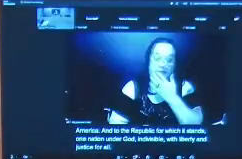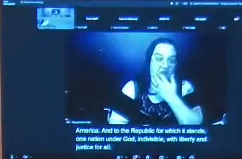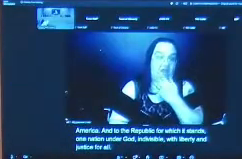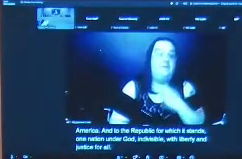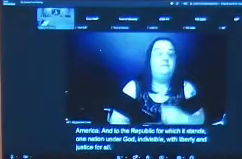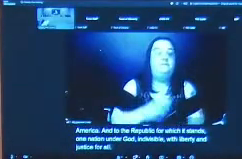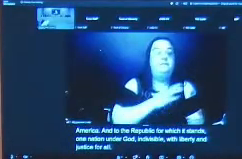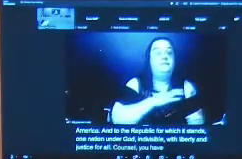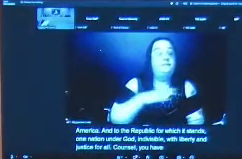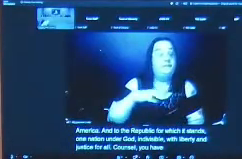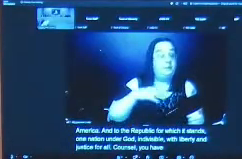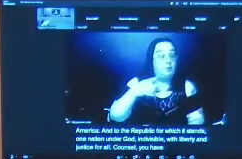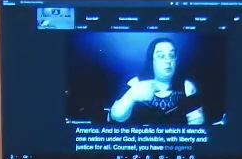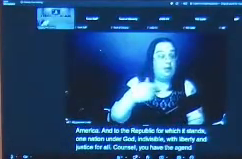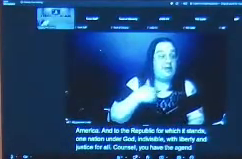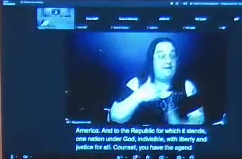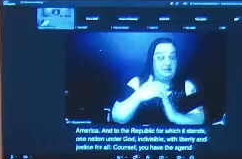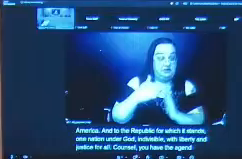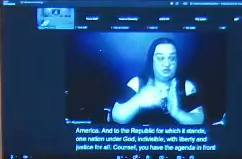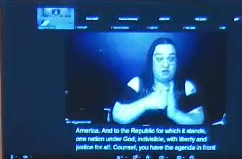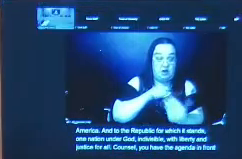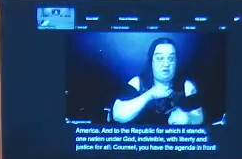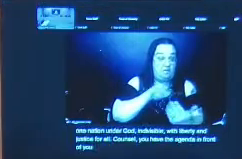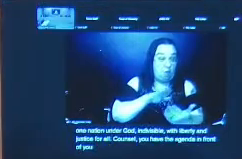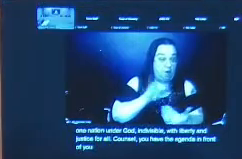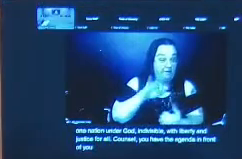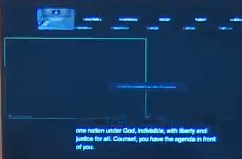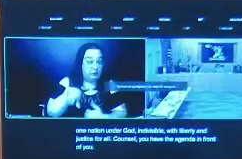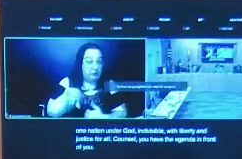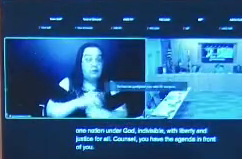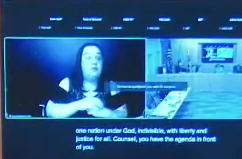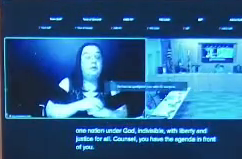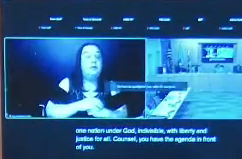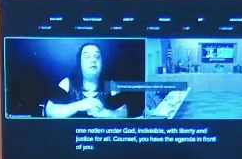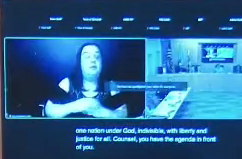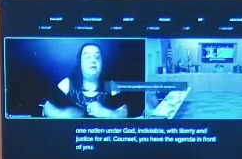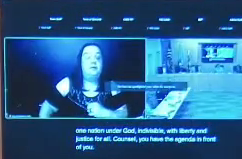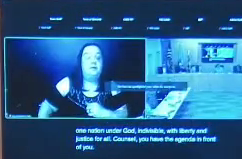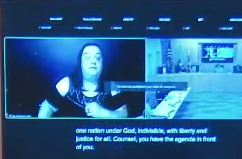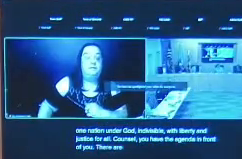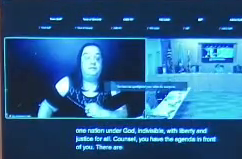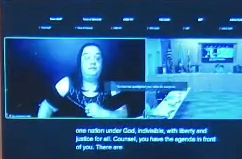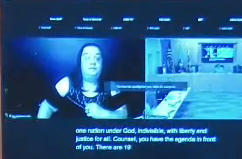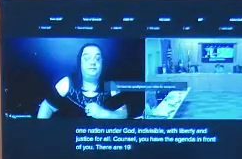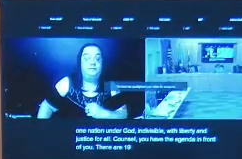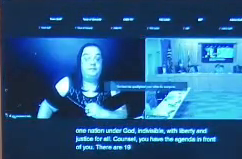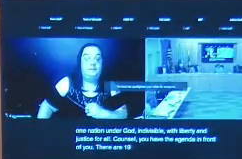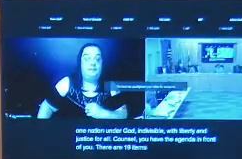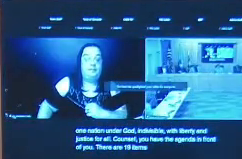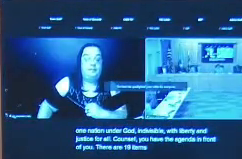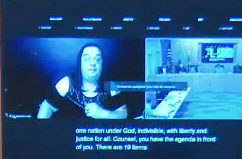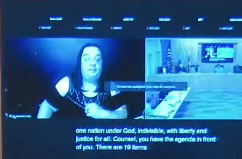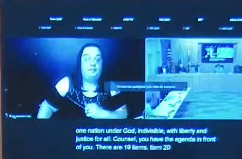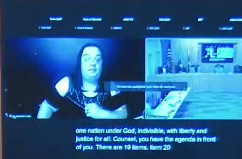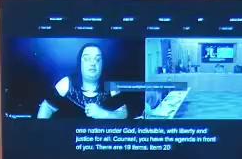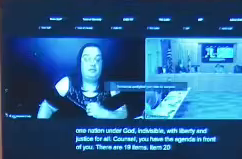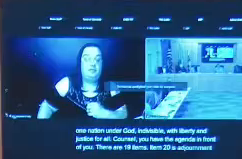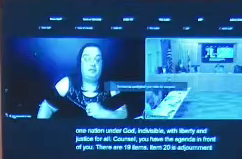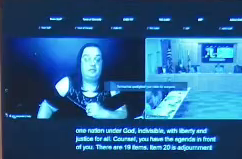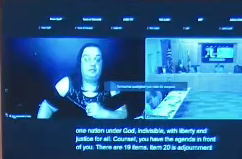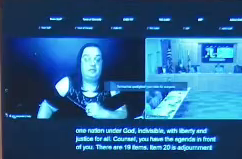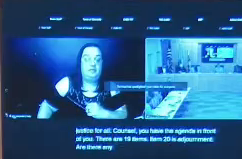Council, you have the agenda in front of you. There are 19 items. Item 20 is adjournment. Are there